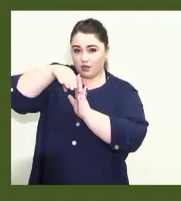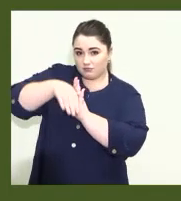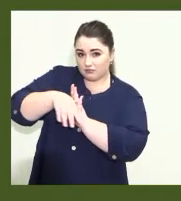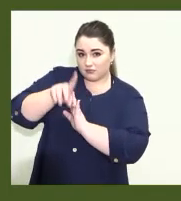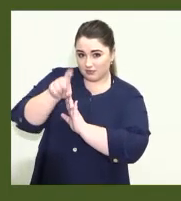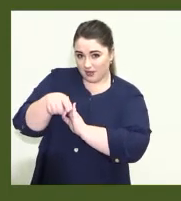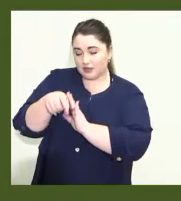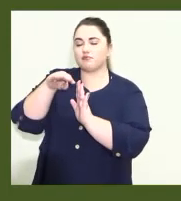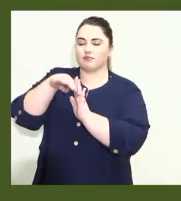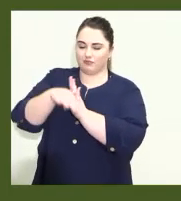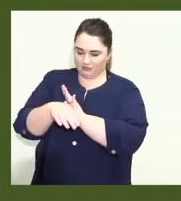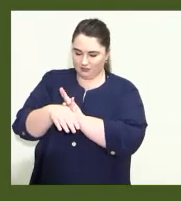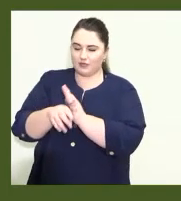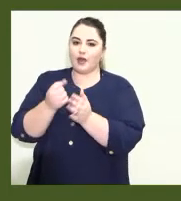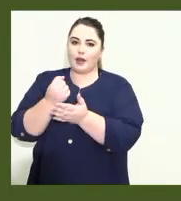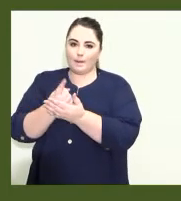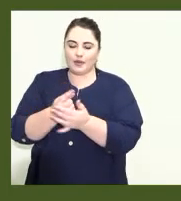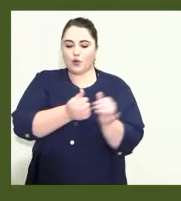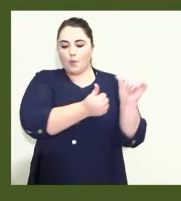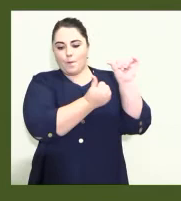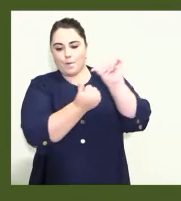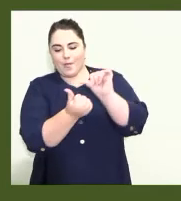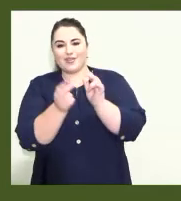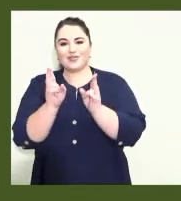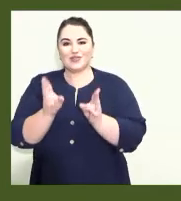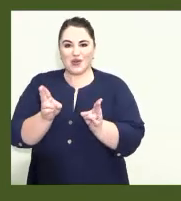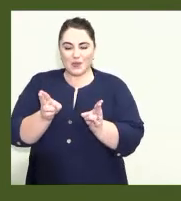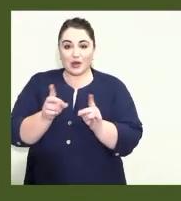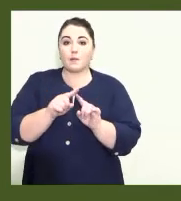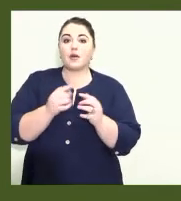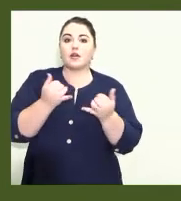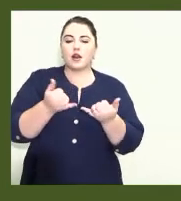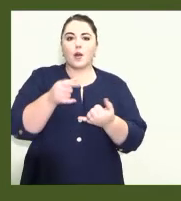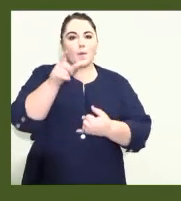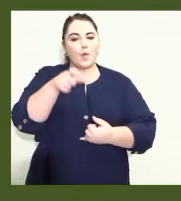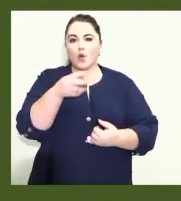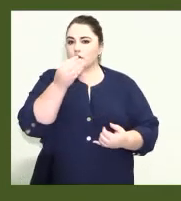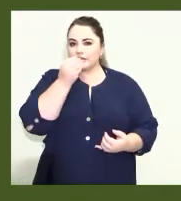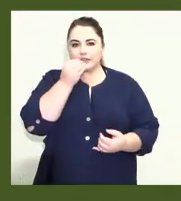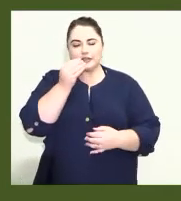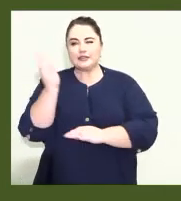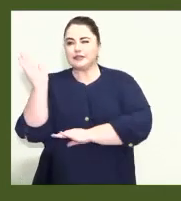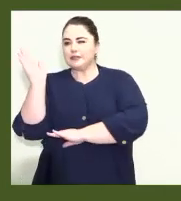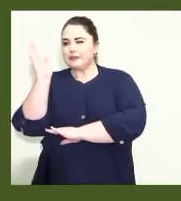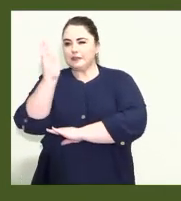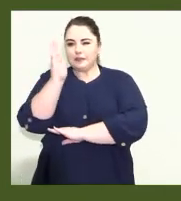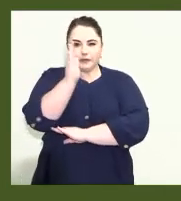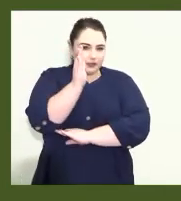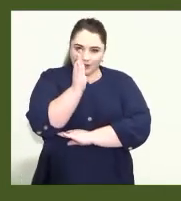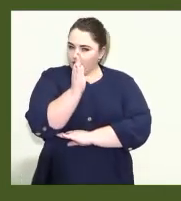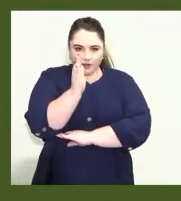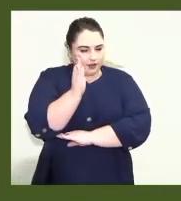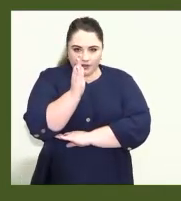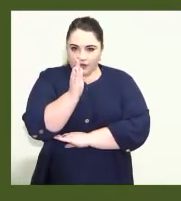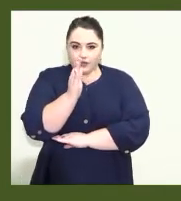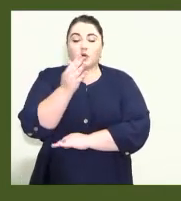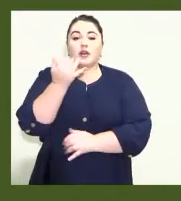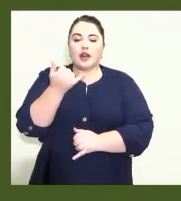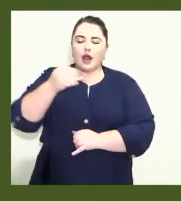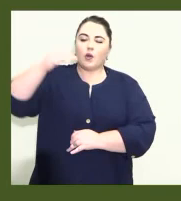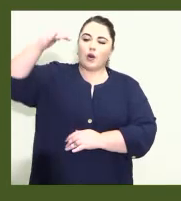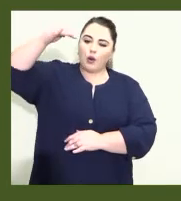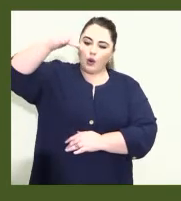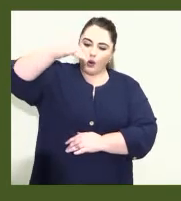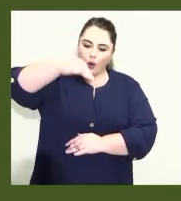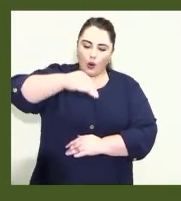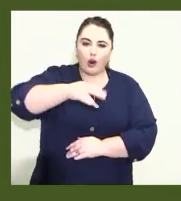reduced, and then it is reduced. It comes back to normal. But now the person hasn't eaten from 8 to 12, so in fact it becomes a bit